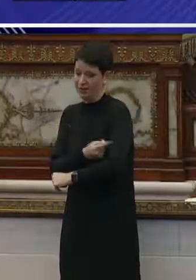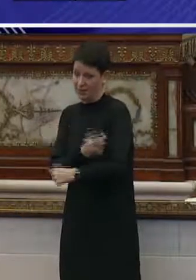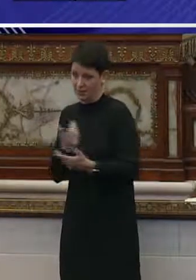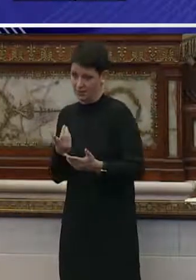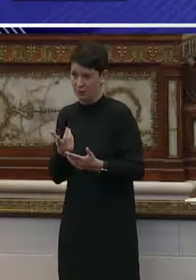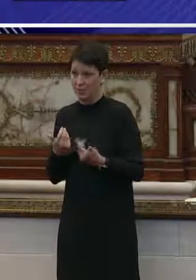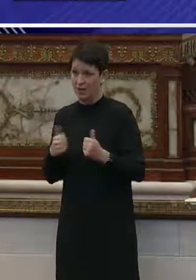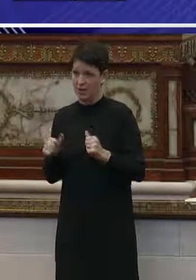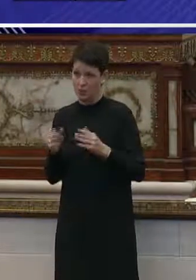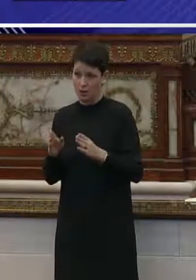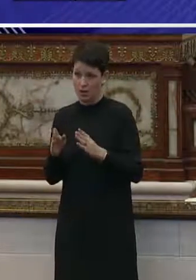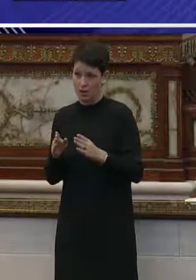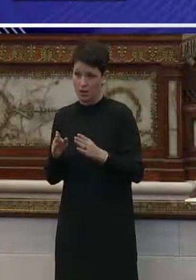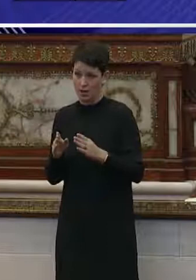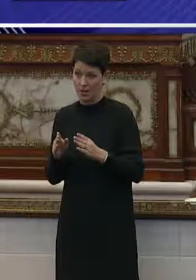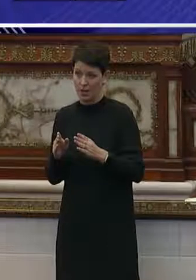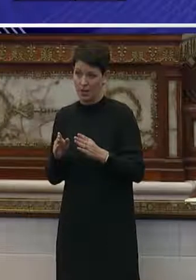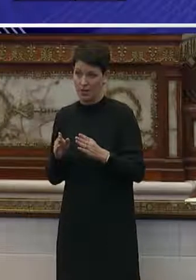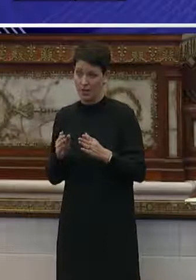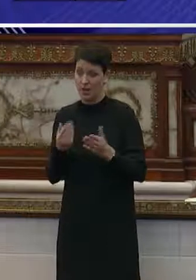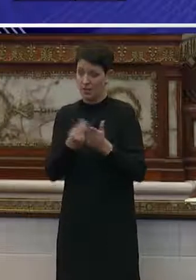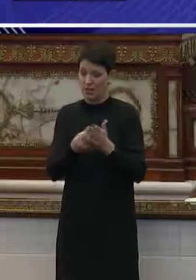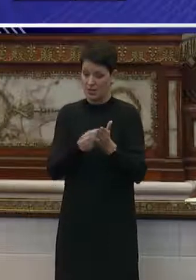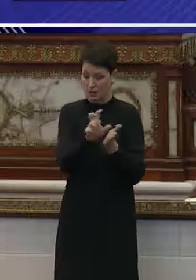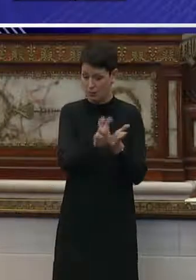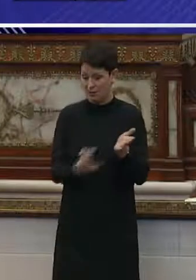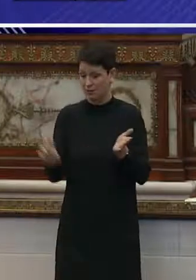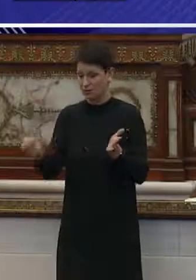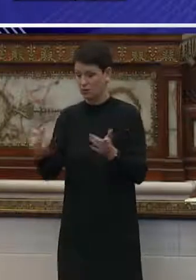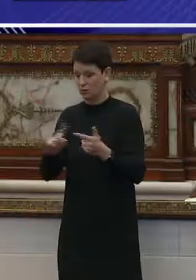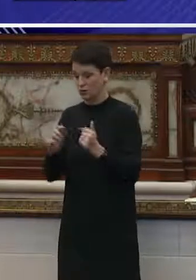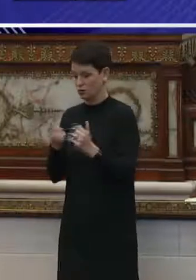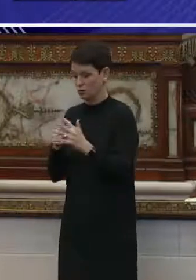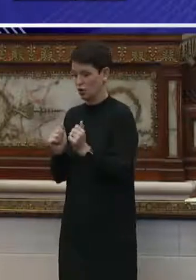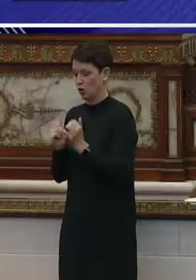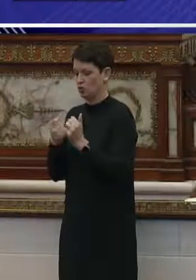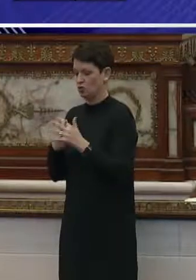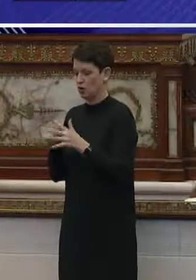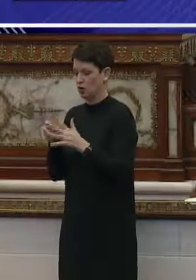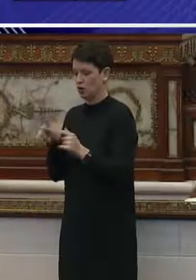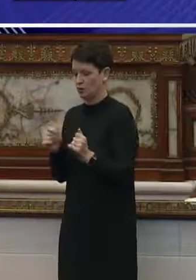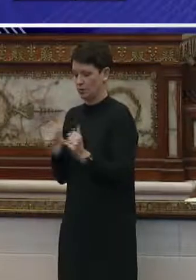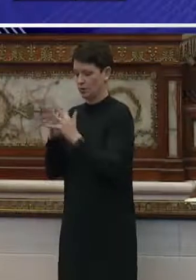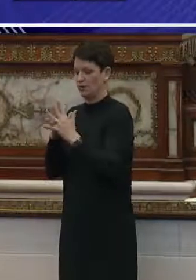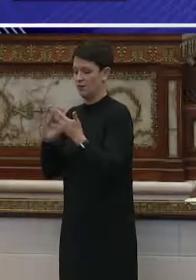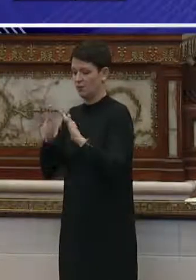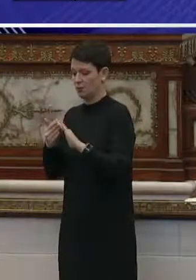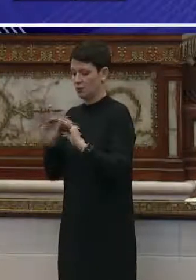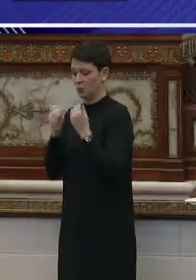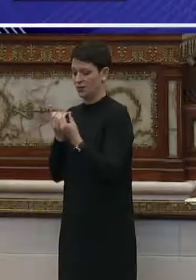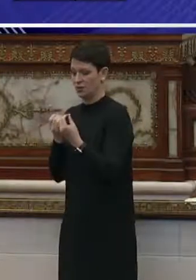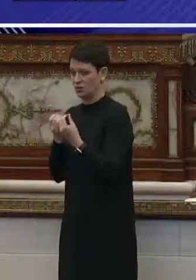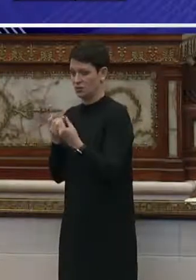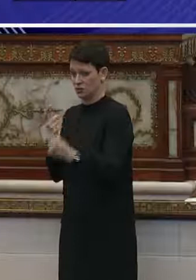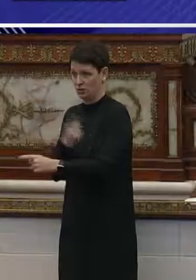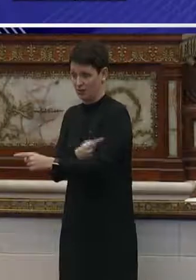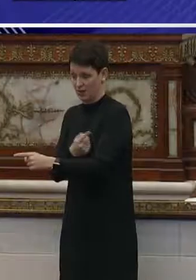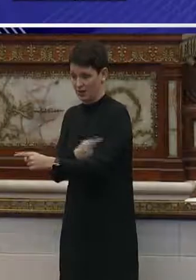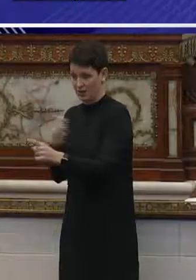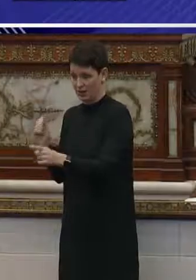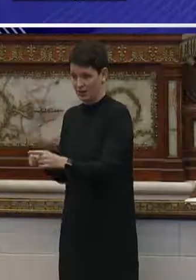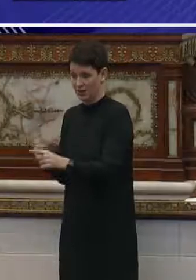way we could, reallocate some of that for startups of some of these community-based organizations, especially